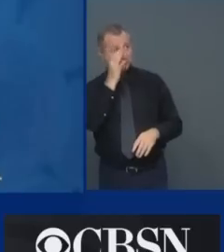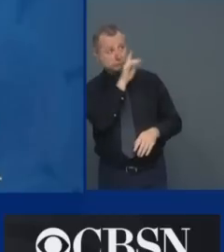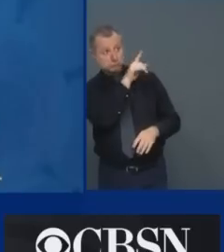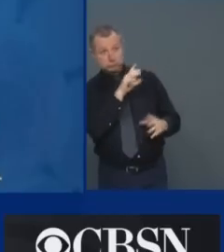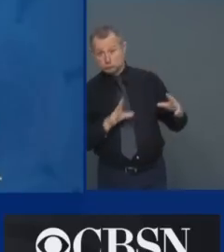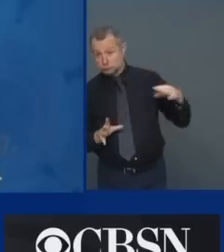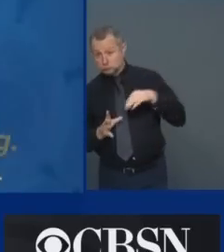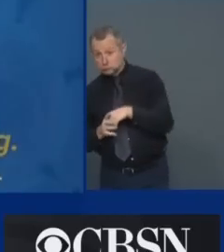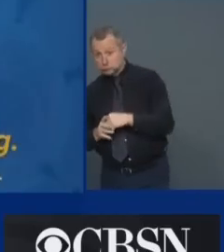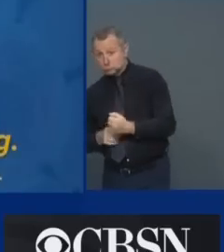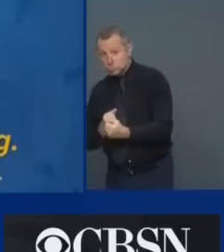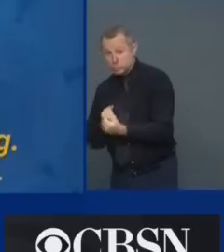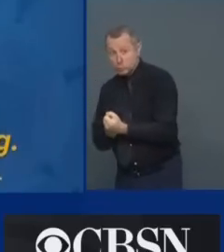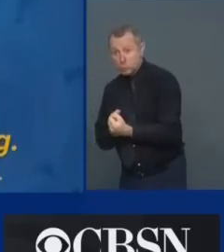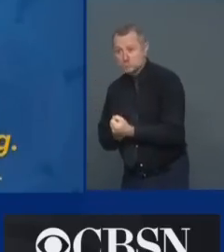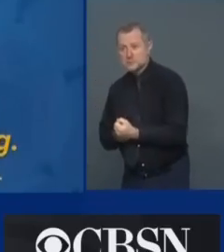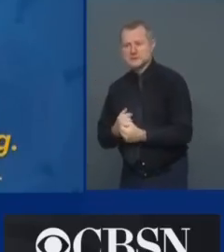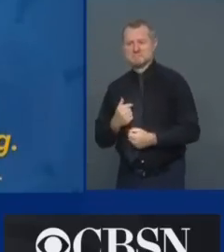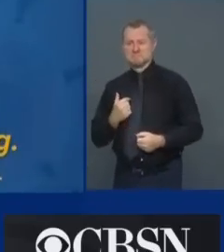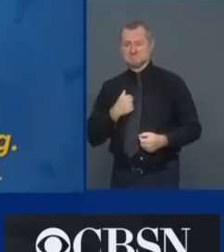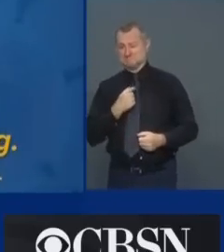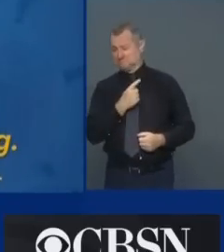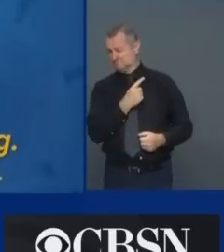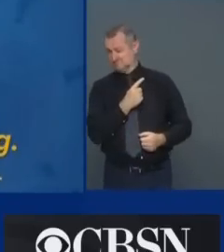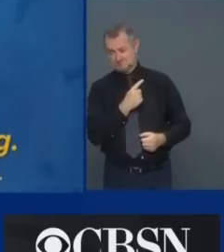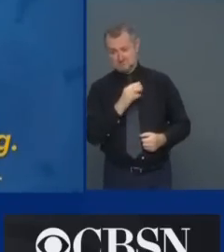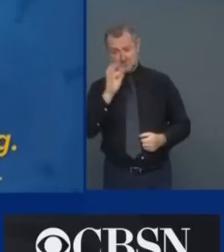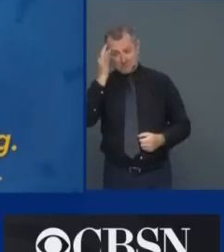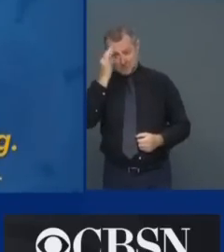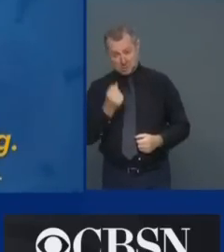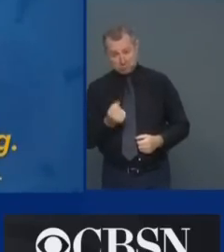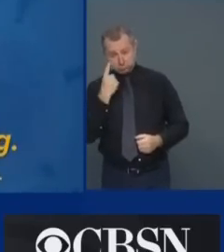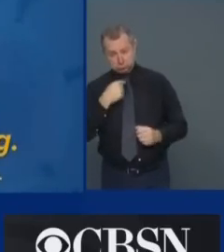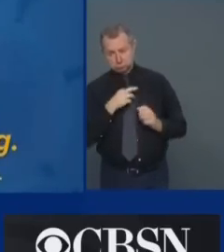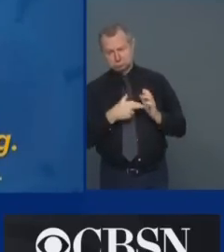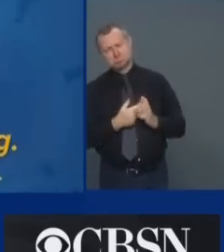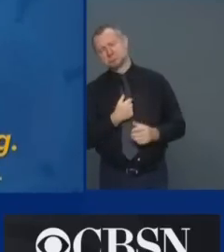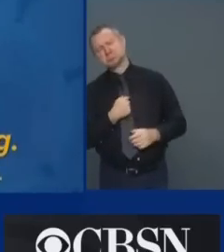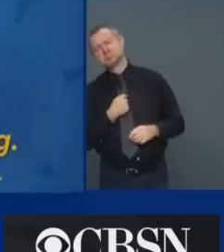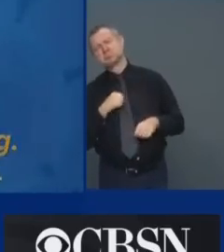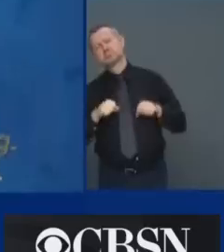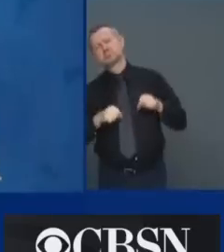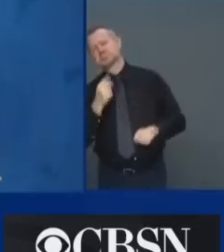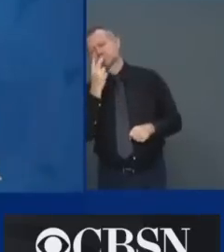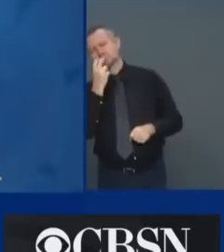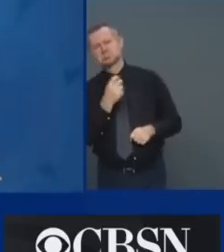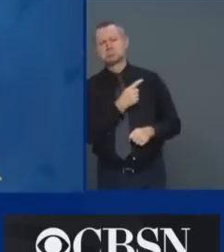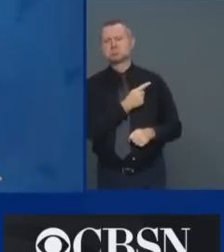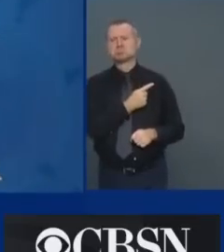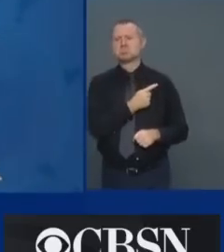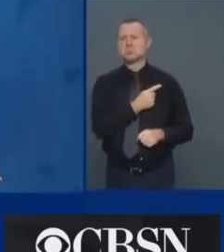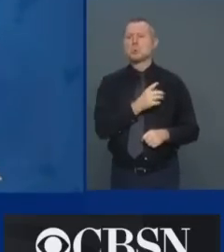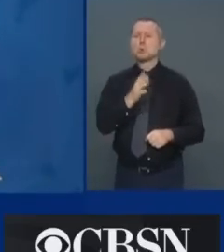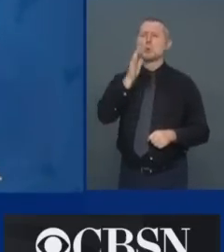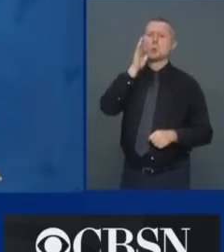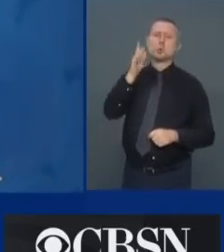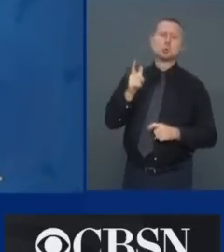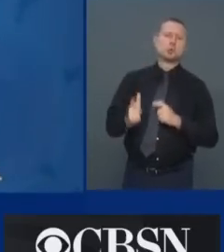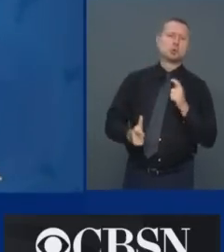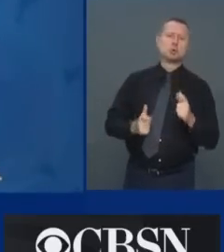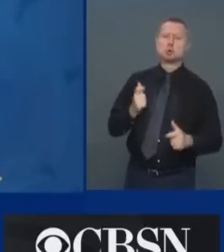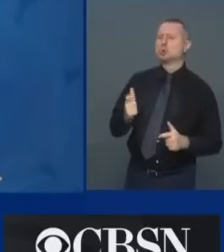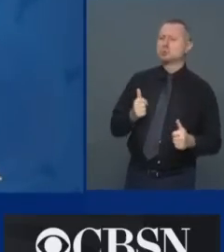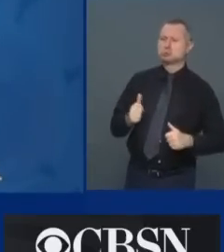think the federal government understands what its role is going to be. So it's going to be a monumental undertaking in any